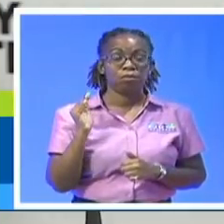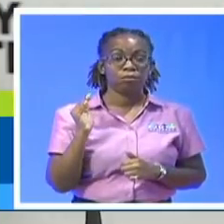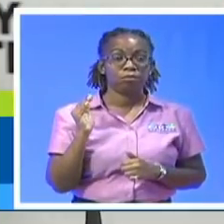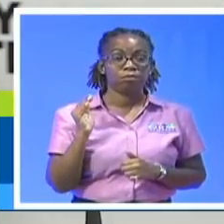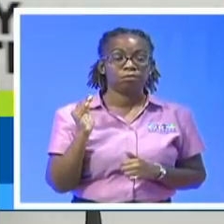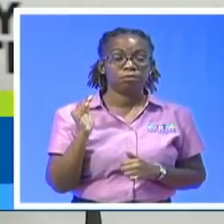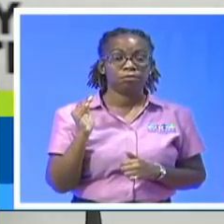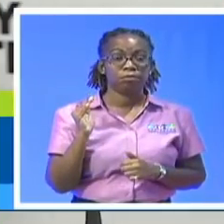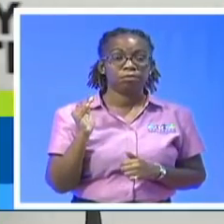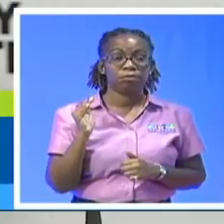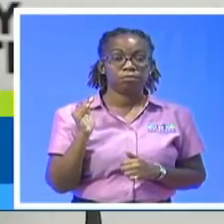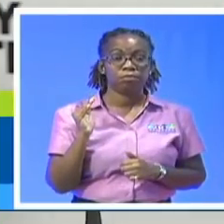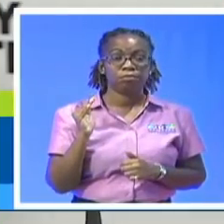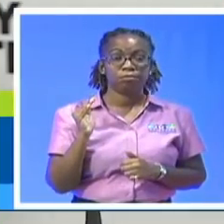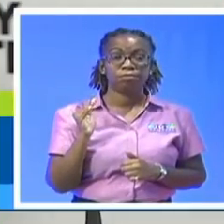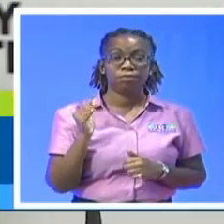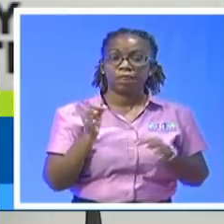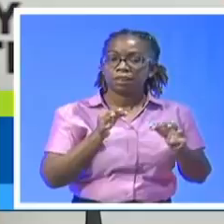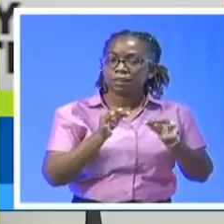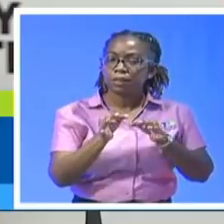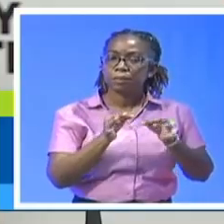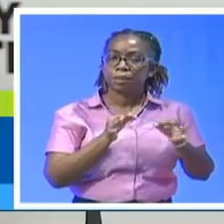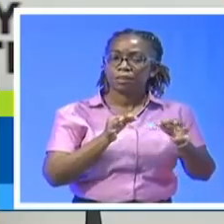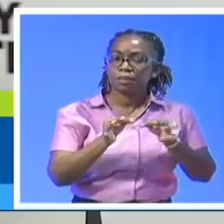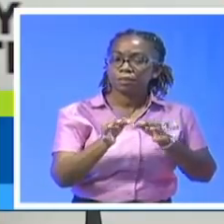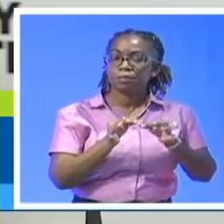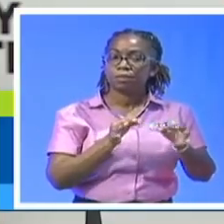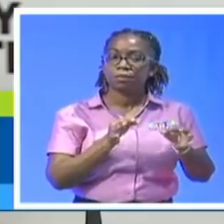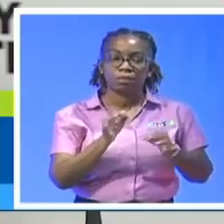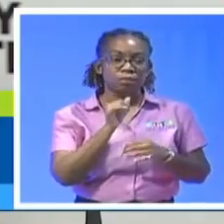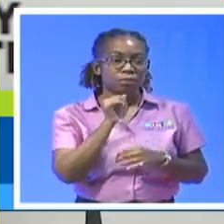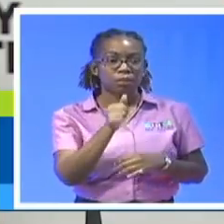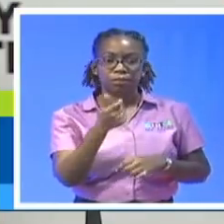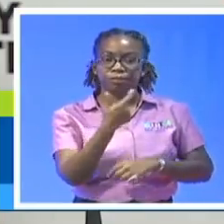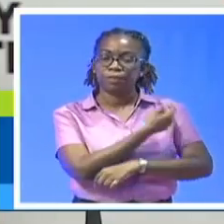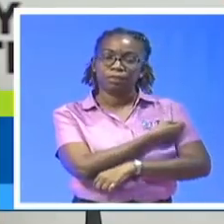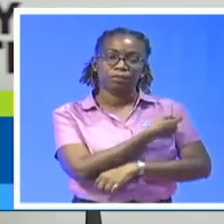is what we have been explaining to the country, unvaccinated.